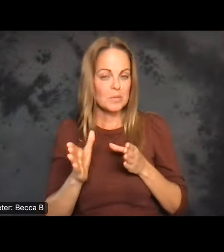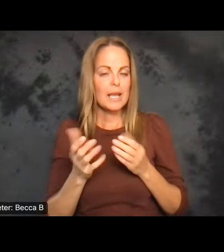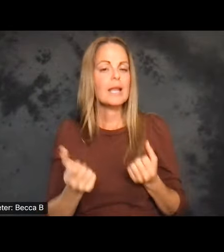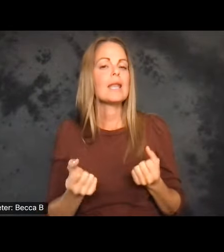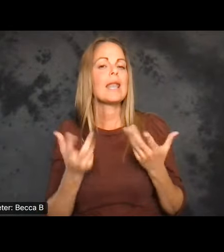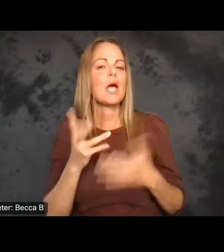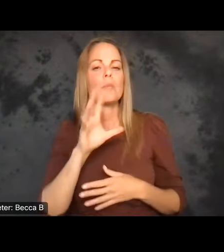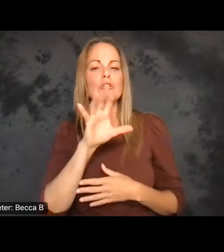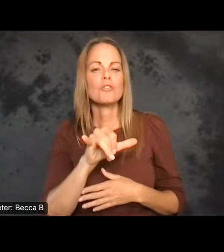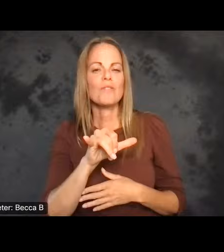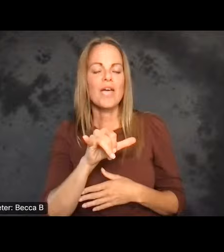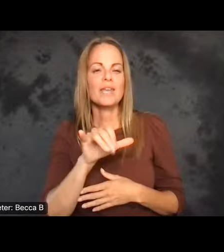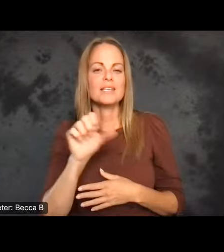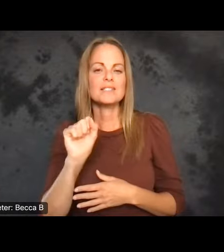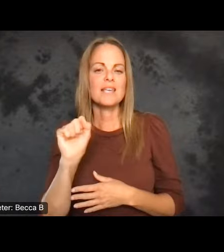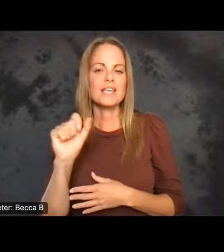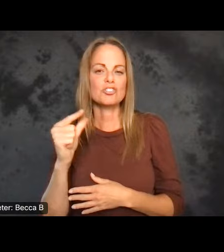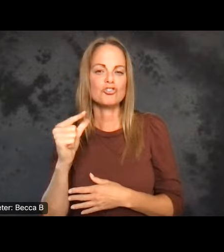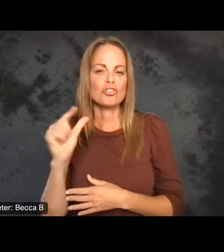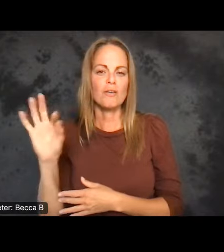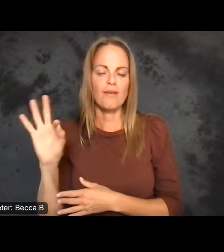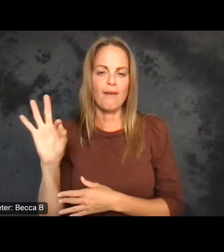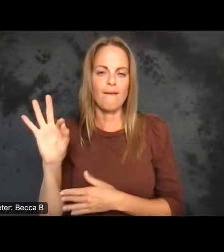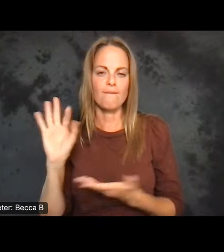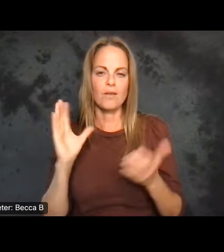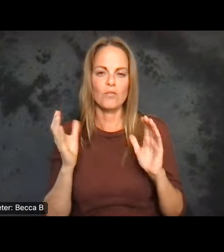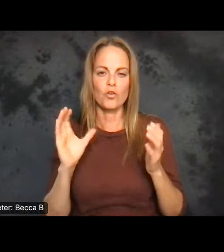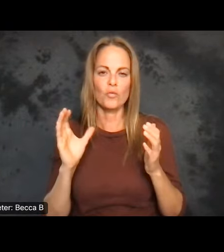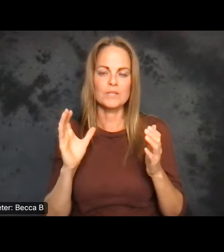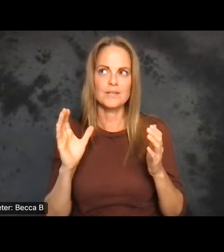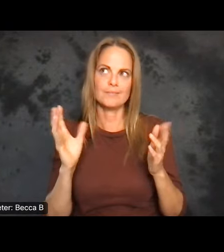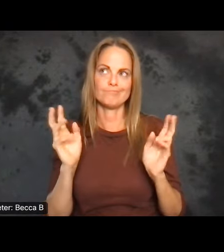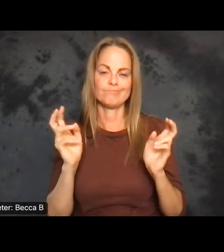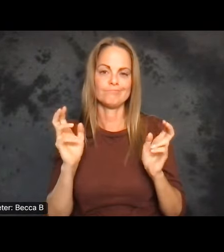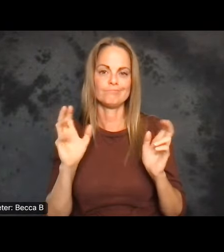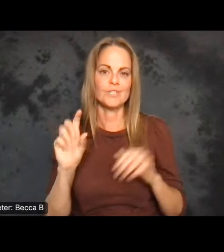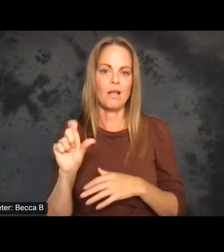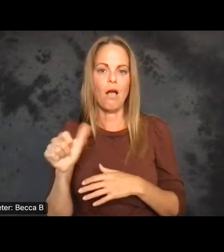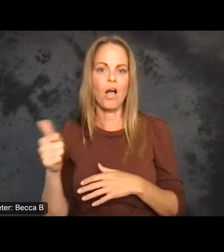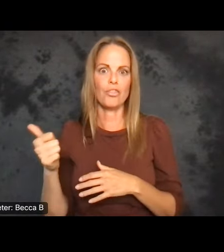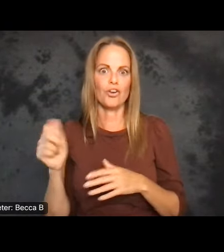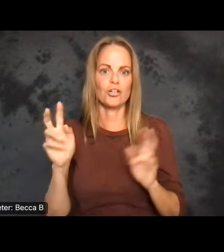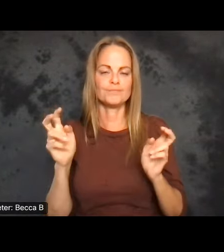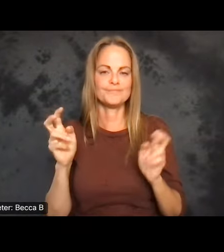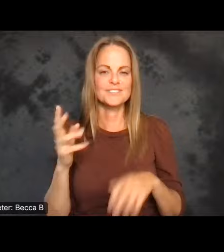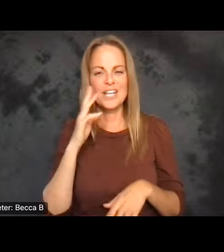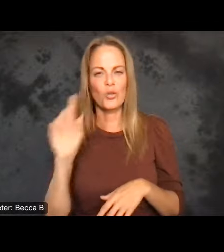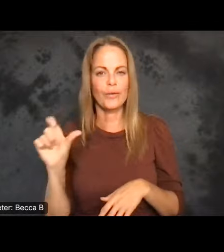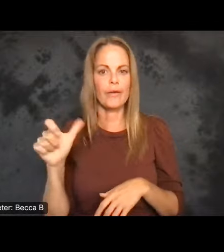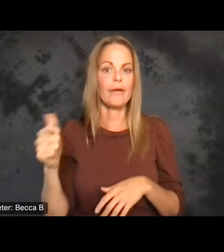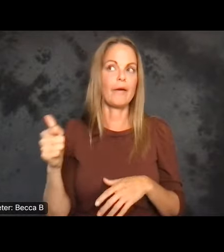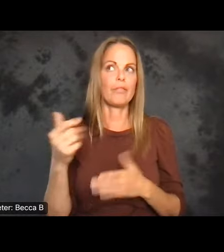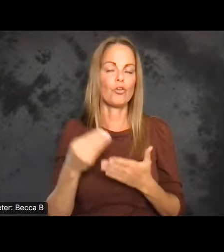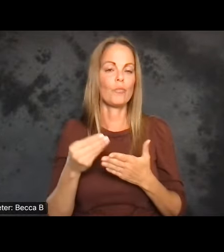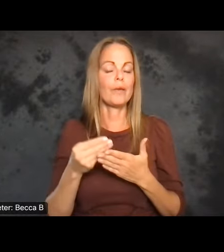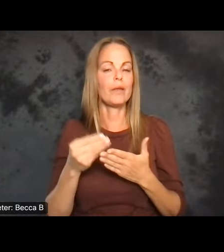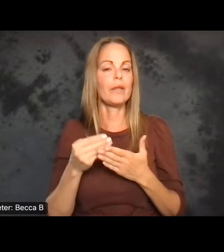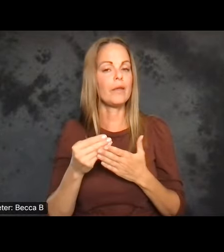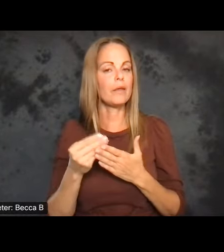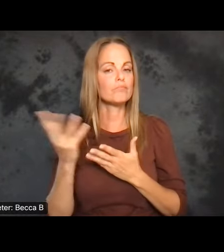hitting on SGF versus, I'm just going to say other in your case, because there's other revenue streams coming in. So.